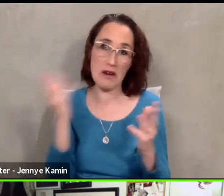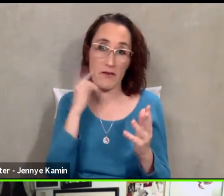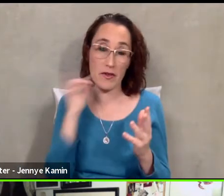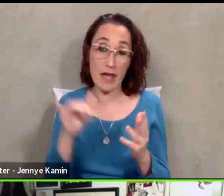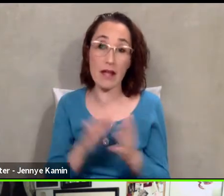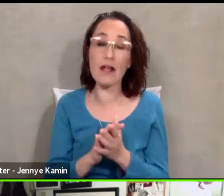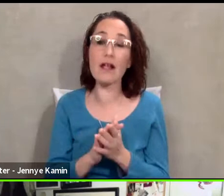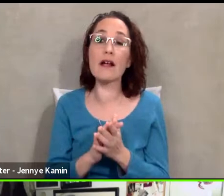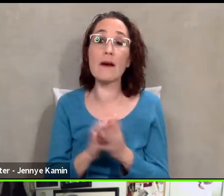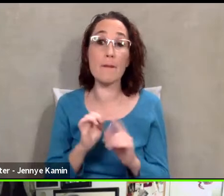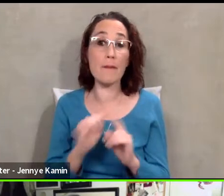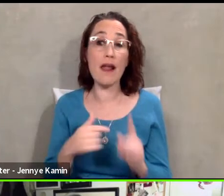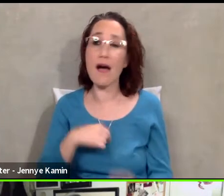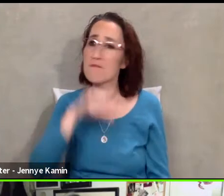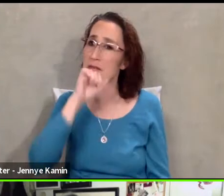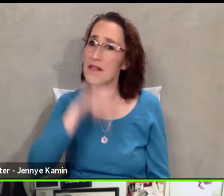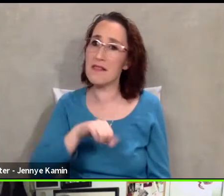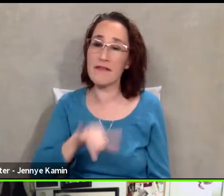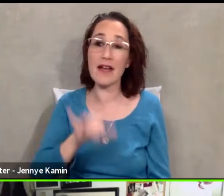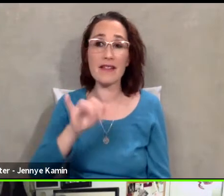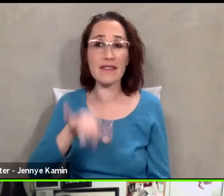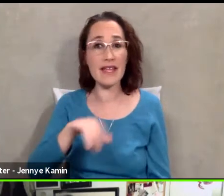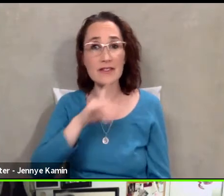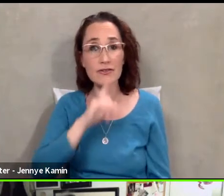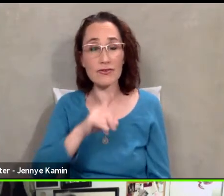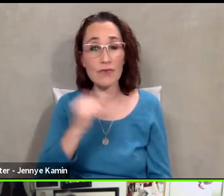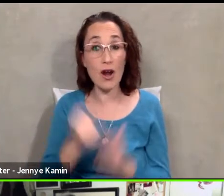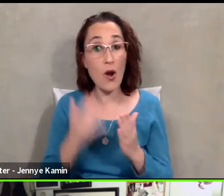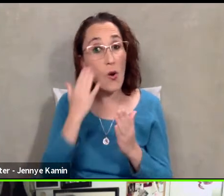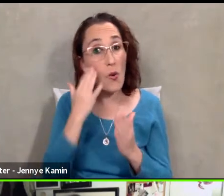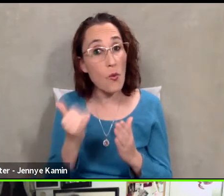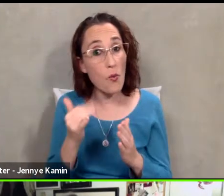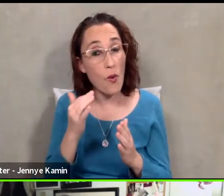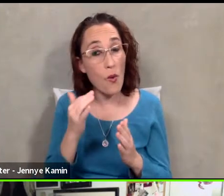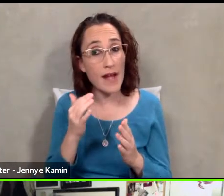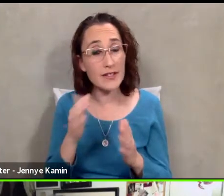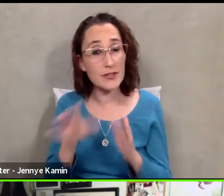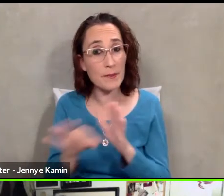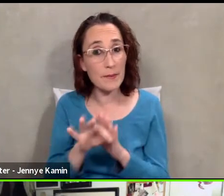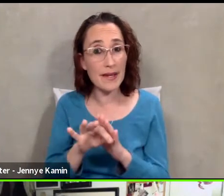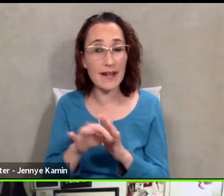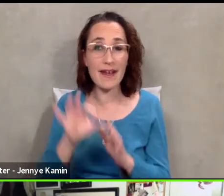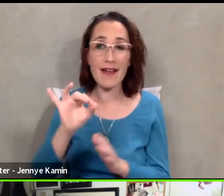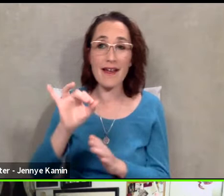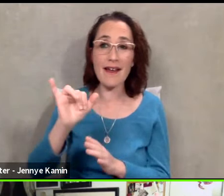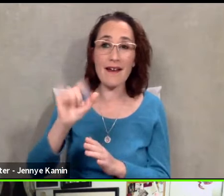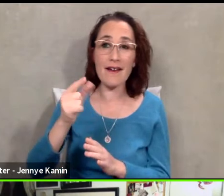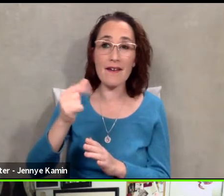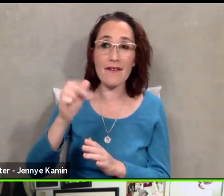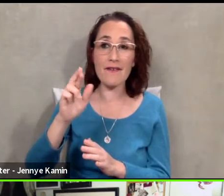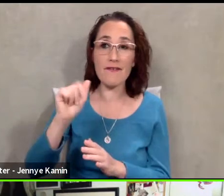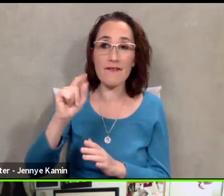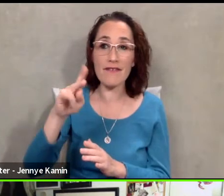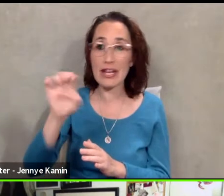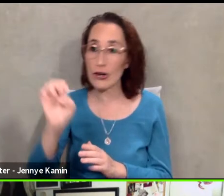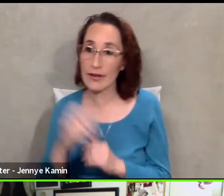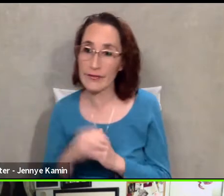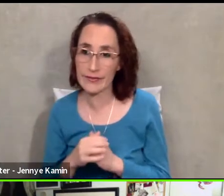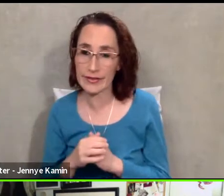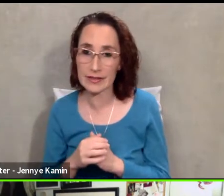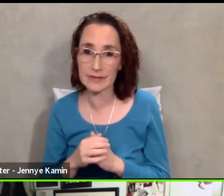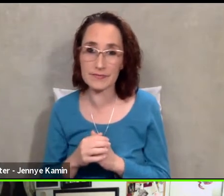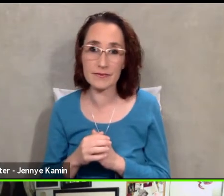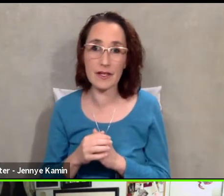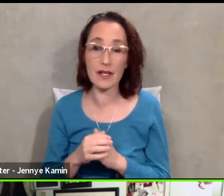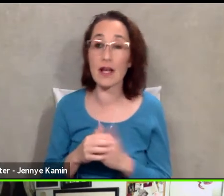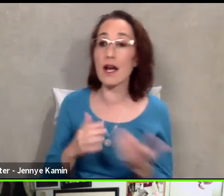like what I think the best art is. Why did you choose to do stuff that's figurative? Because people will ask like me that, like why, you know, why did I do this